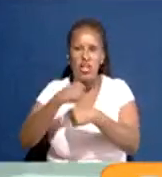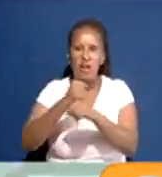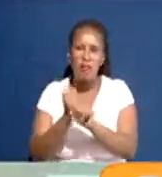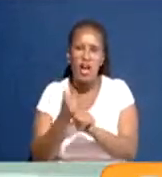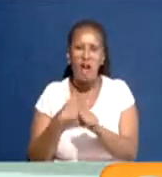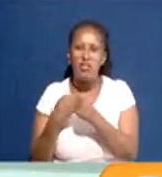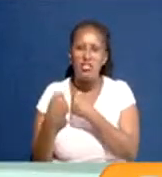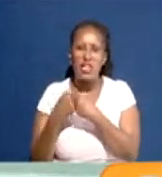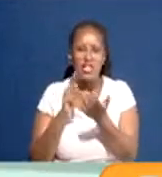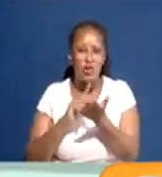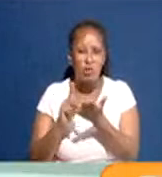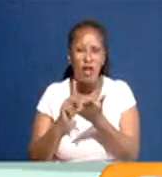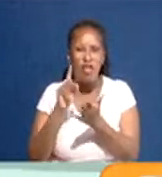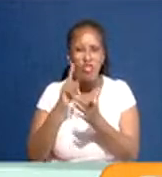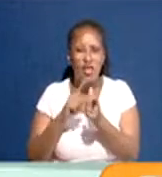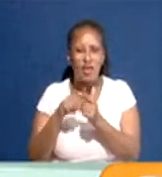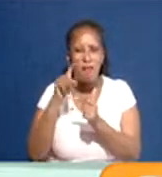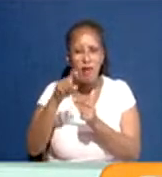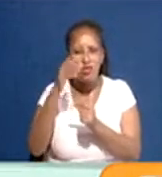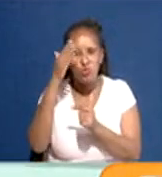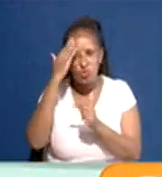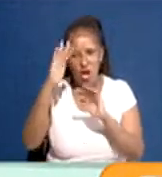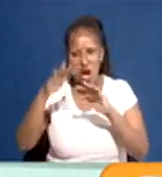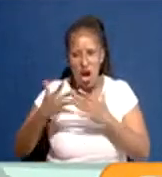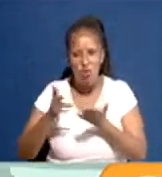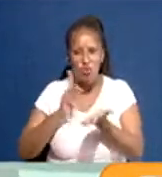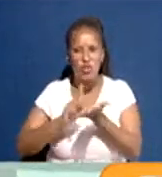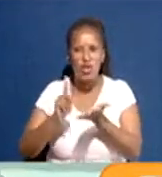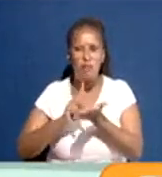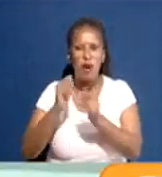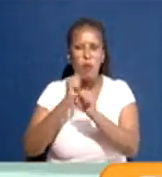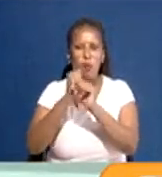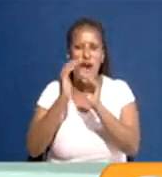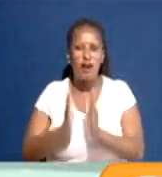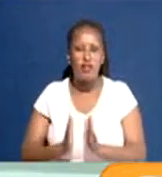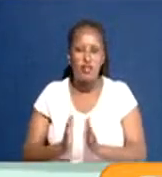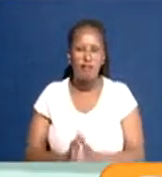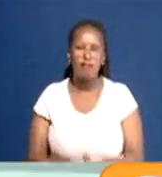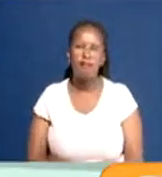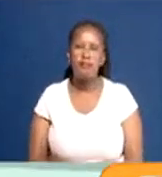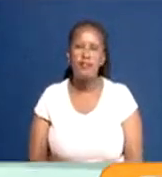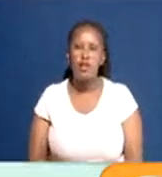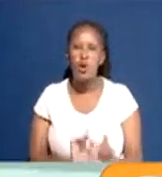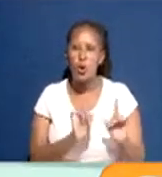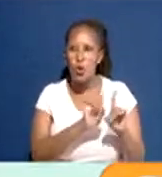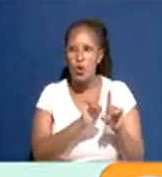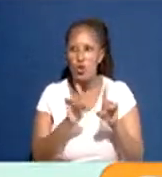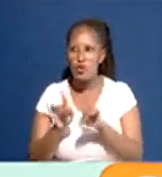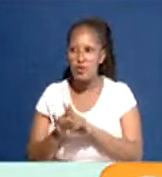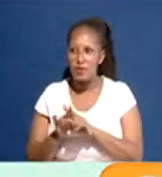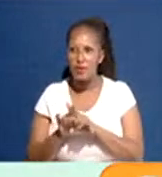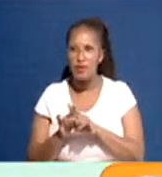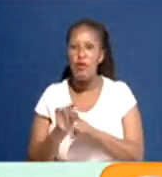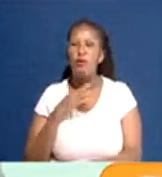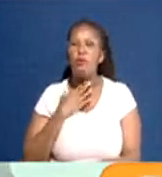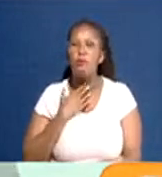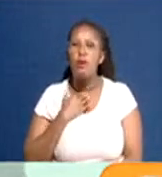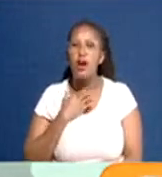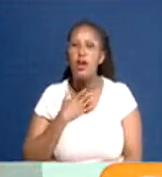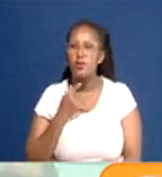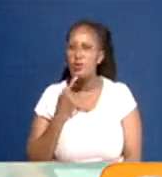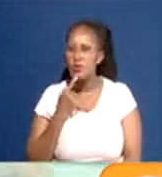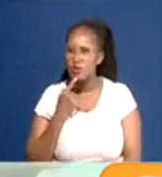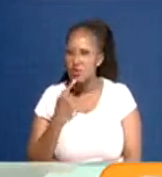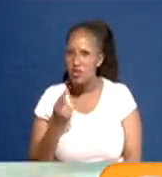We must be able to compensate workers in that manner. Vile vile, mimi nataka niseme ya